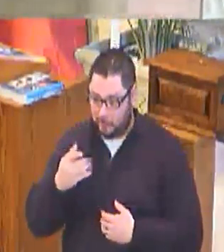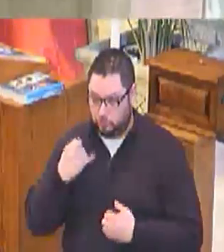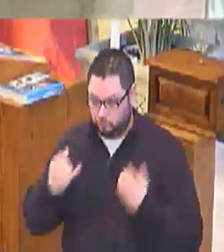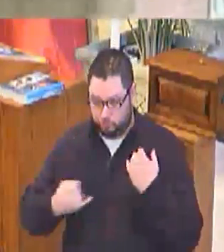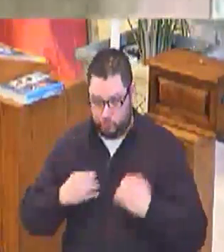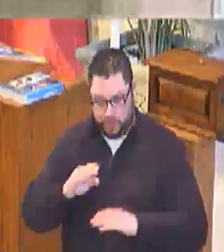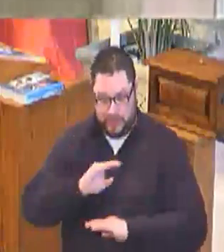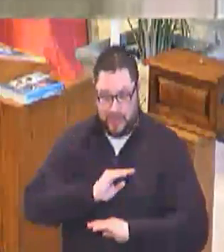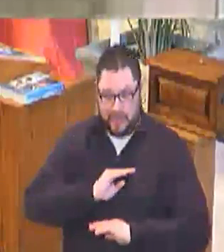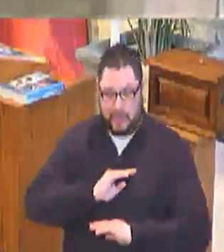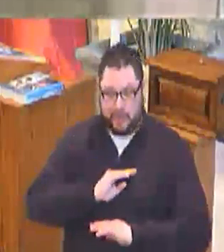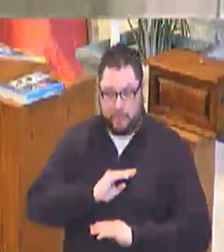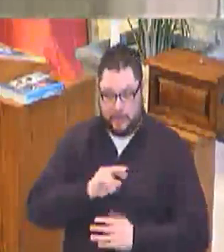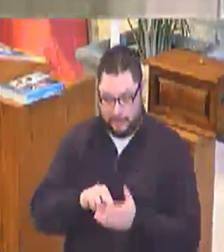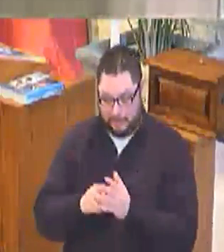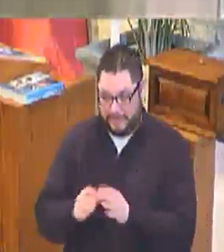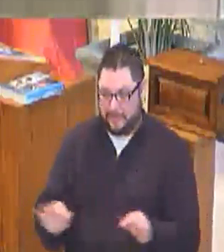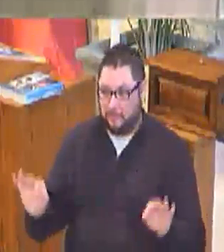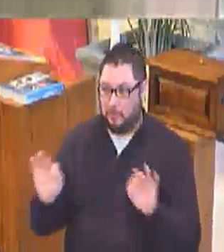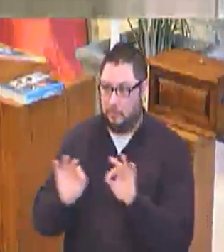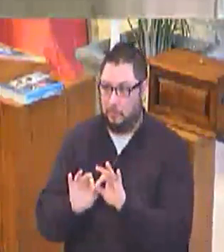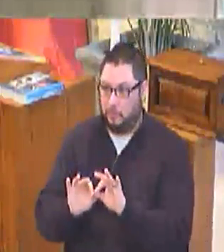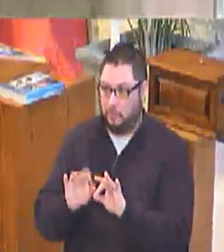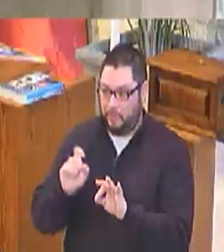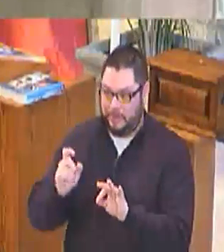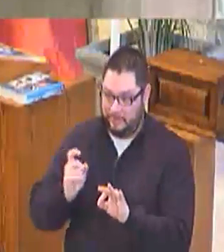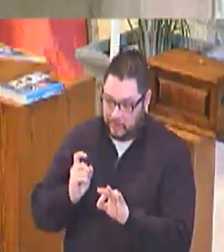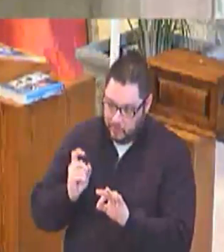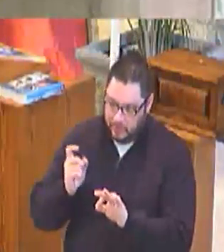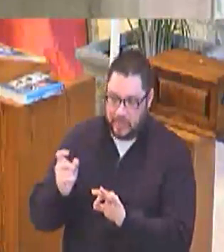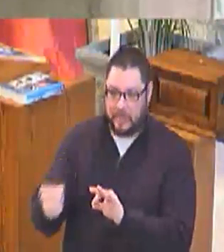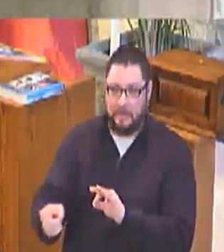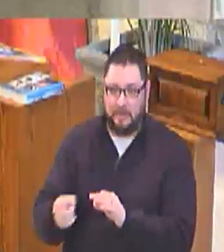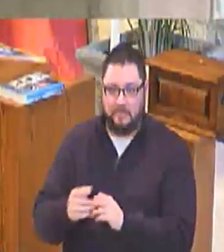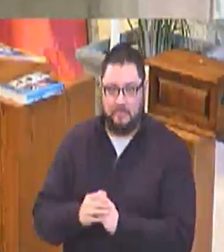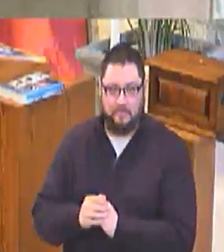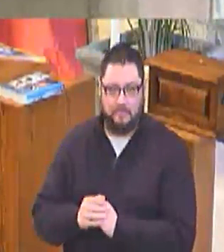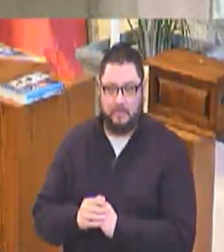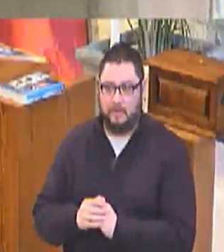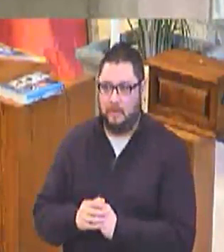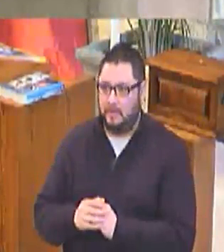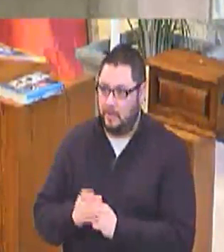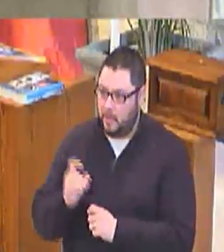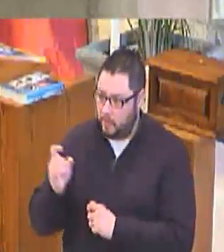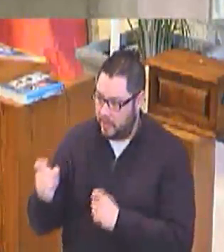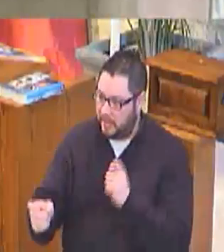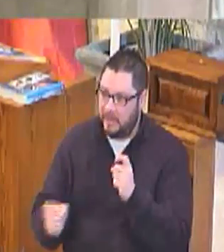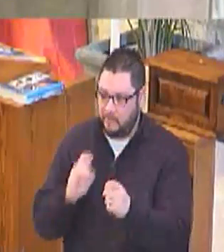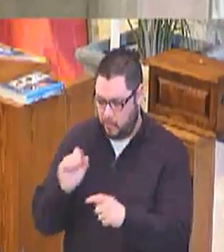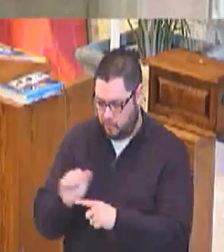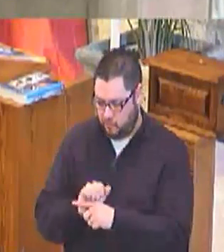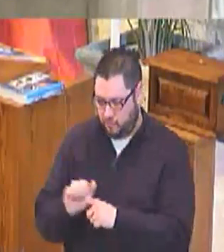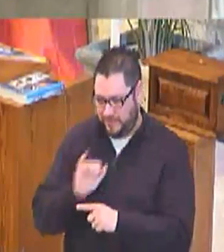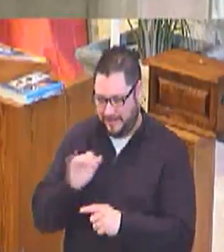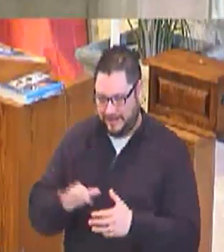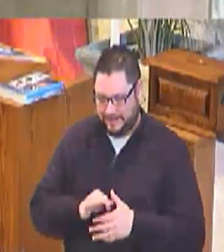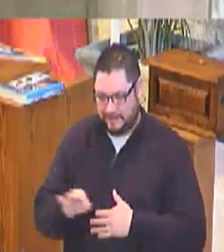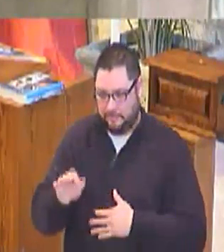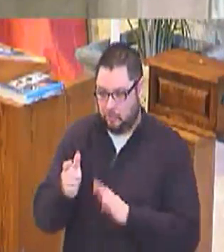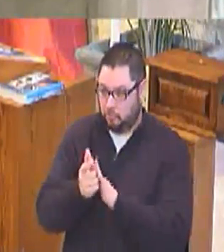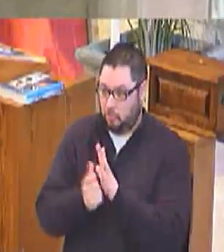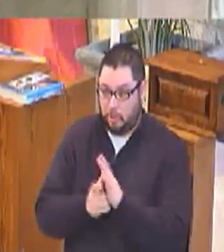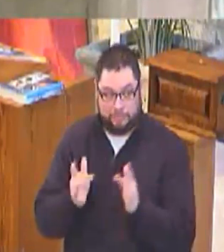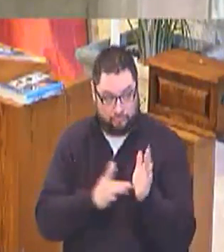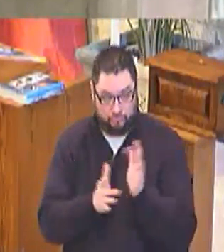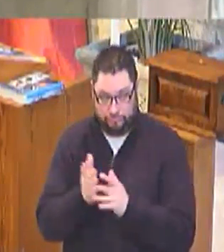in our life, that it's really important that we give. That we give and that we practice that spiritual law that Jesus taught